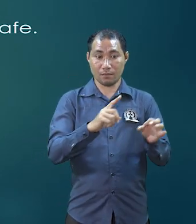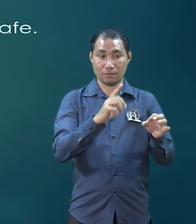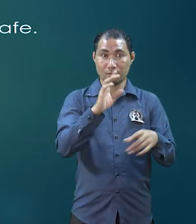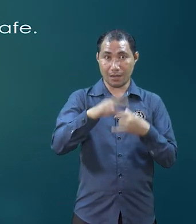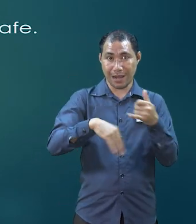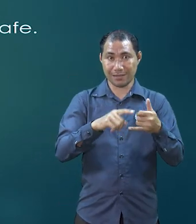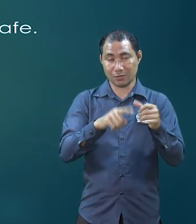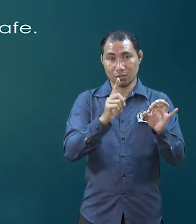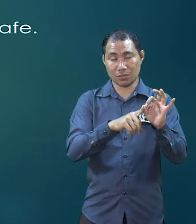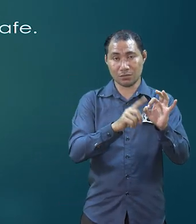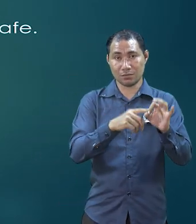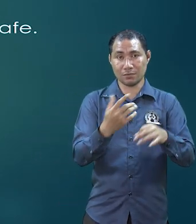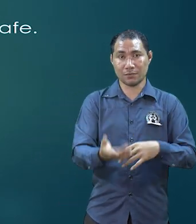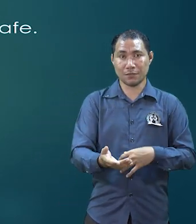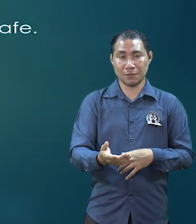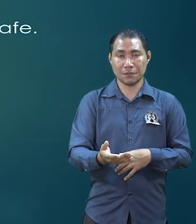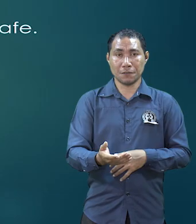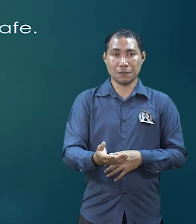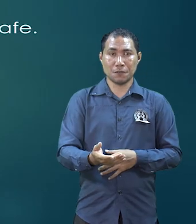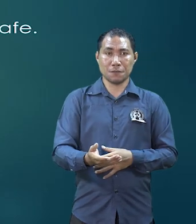Tātou sili muli.